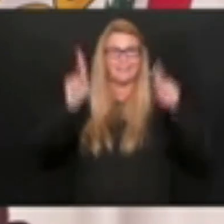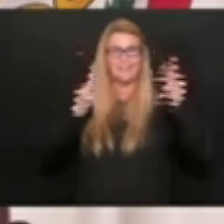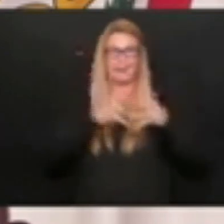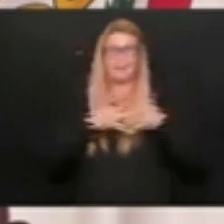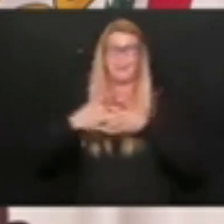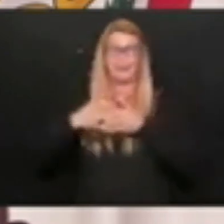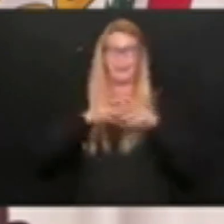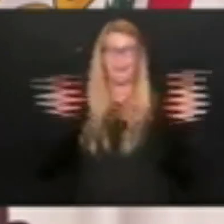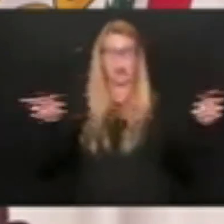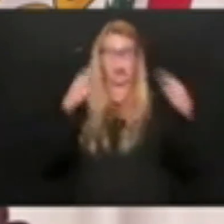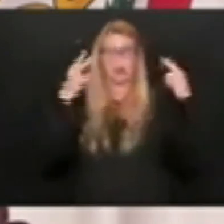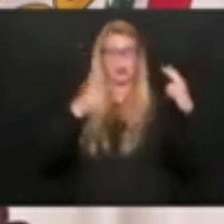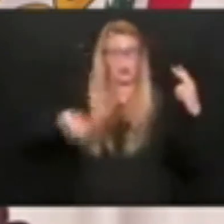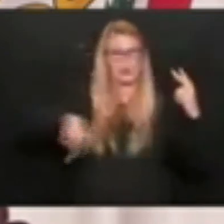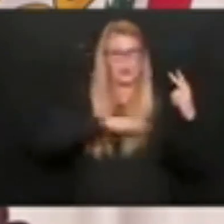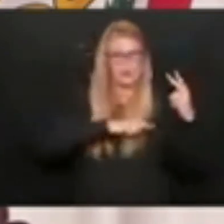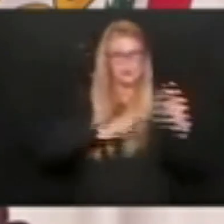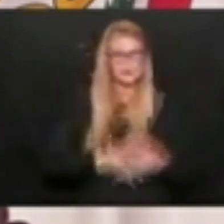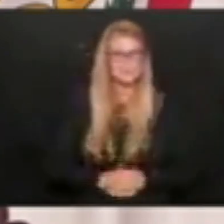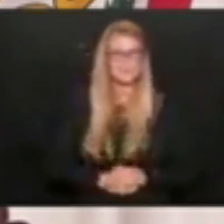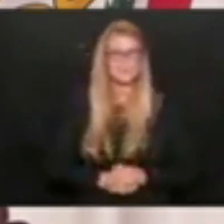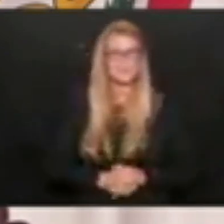do it.